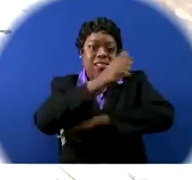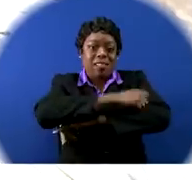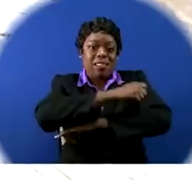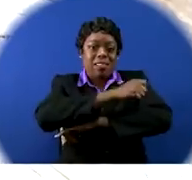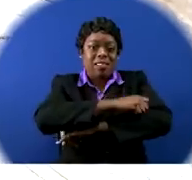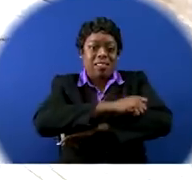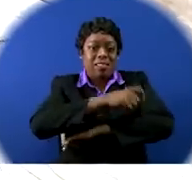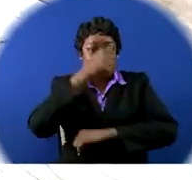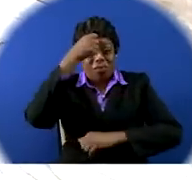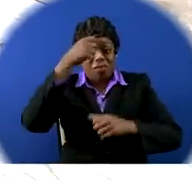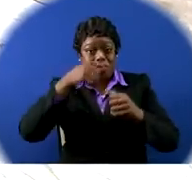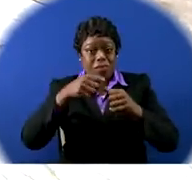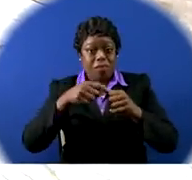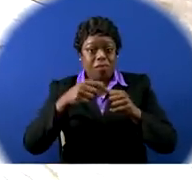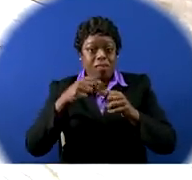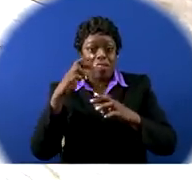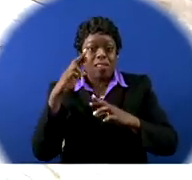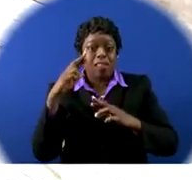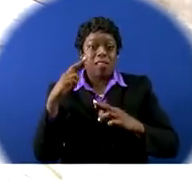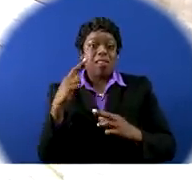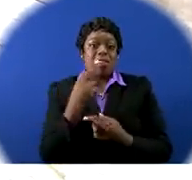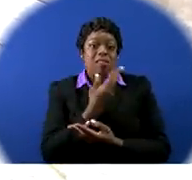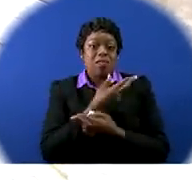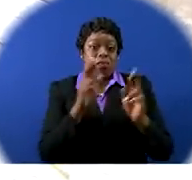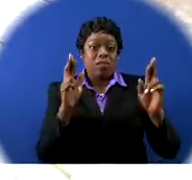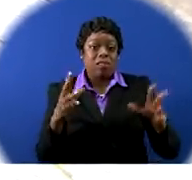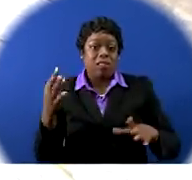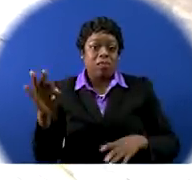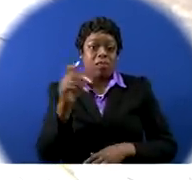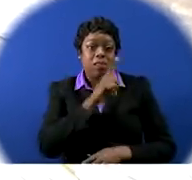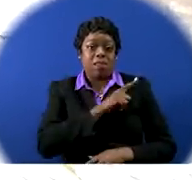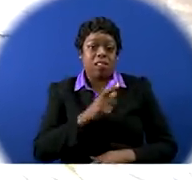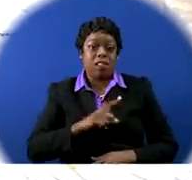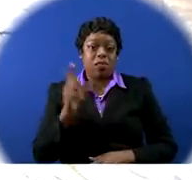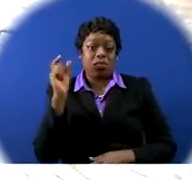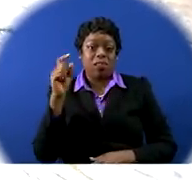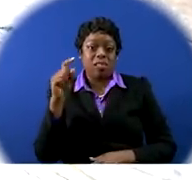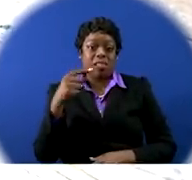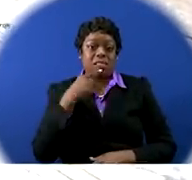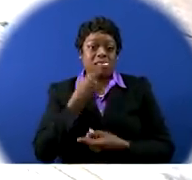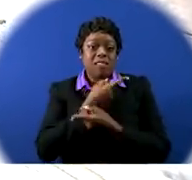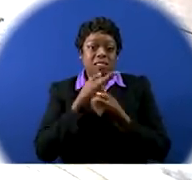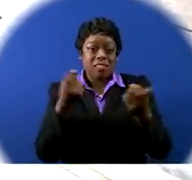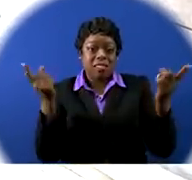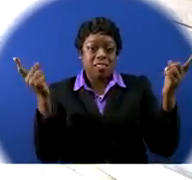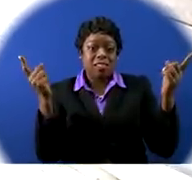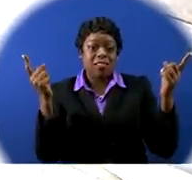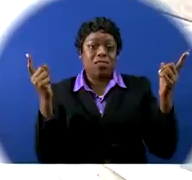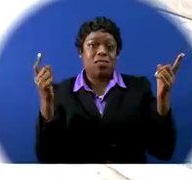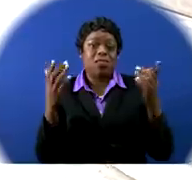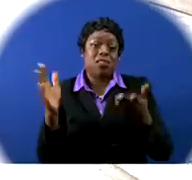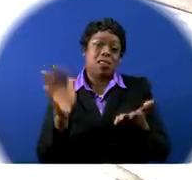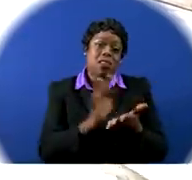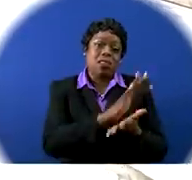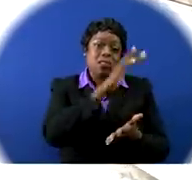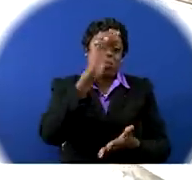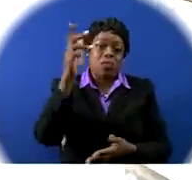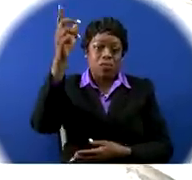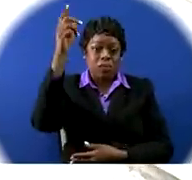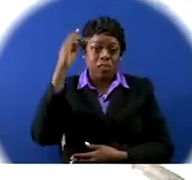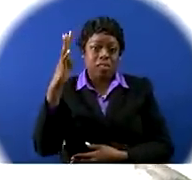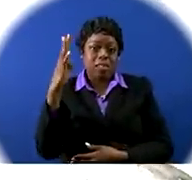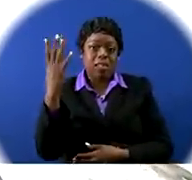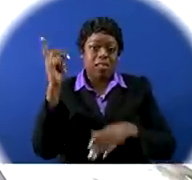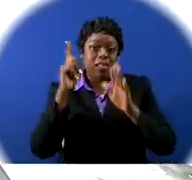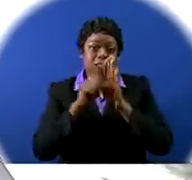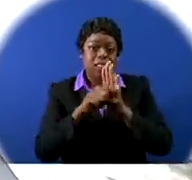so. So to God be the glory for this moment in time. As we come to this table, many of you